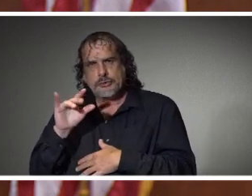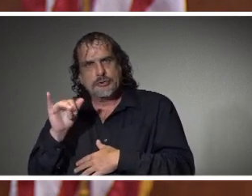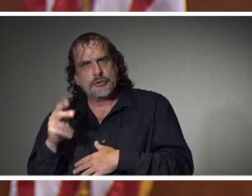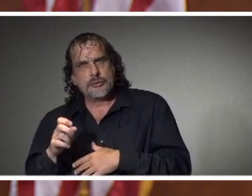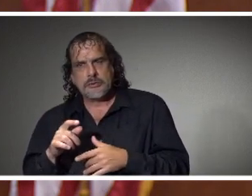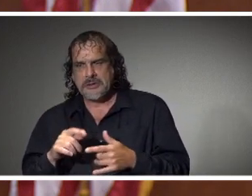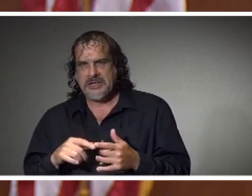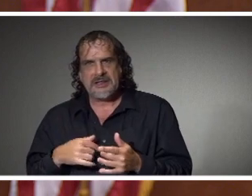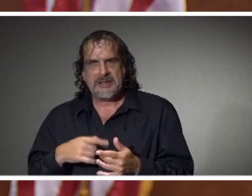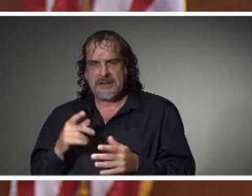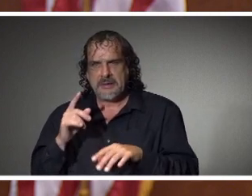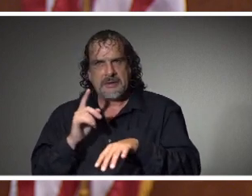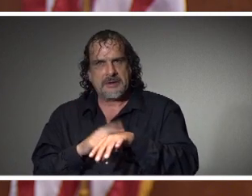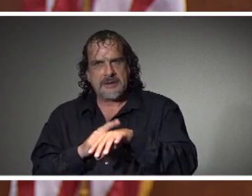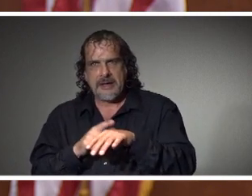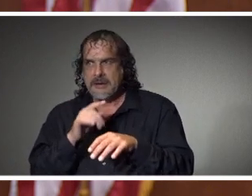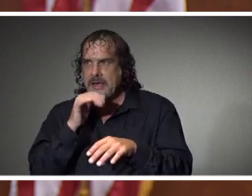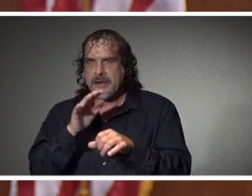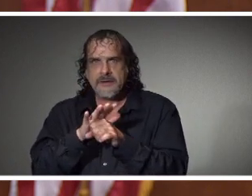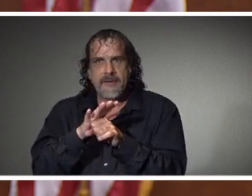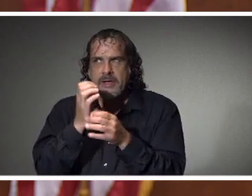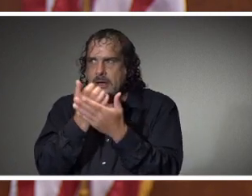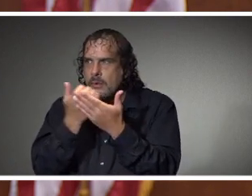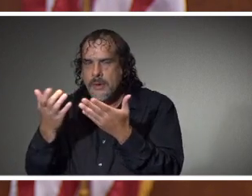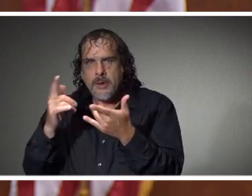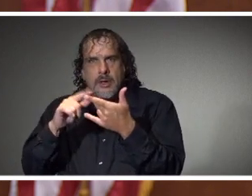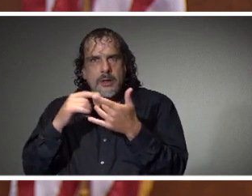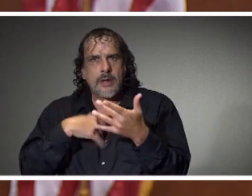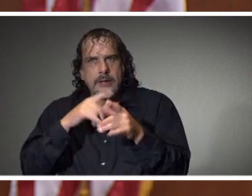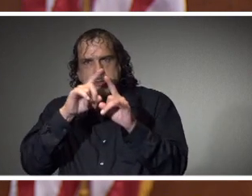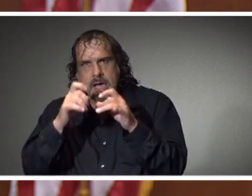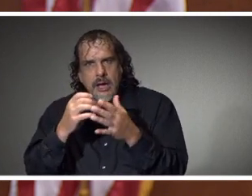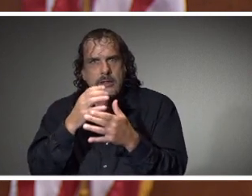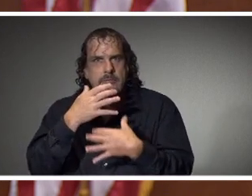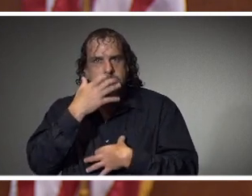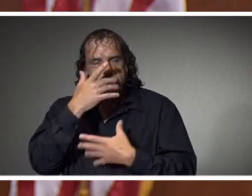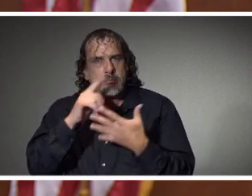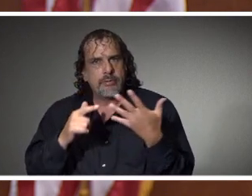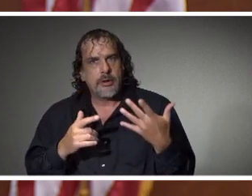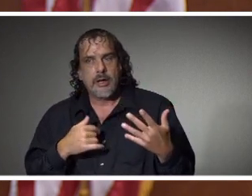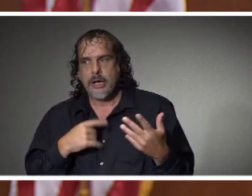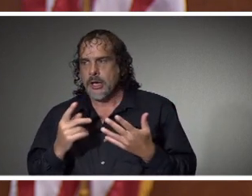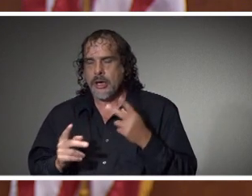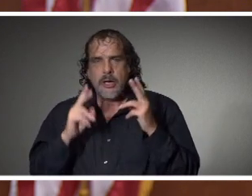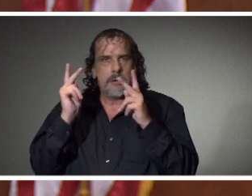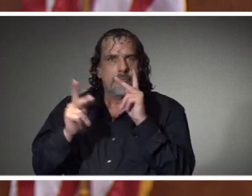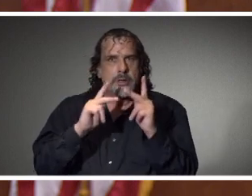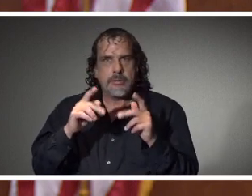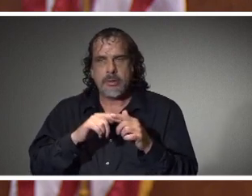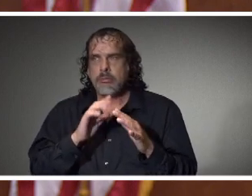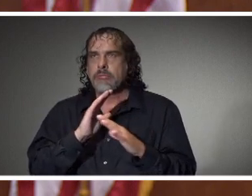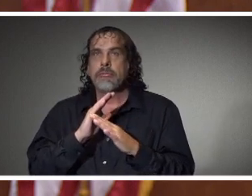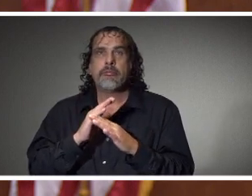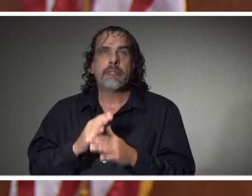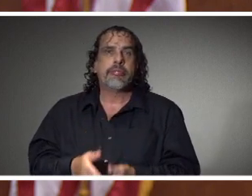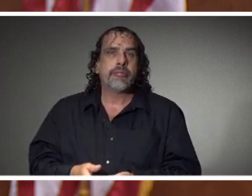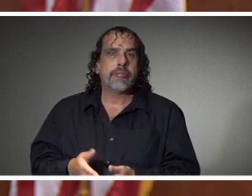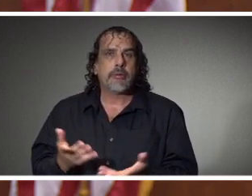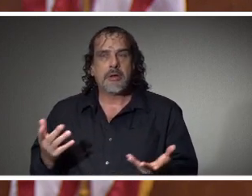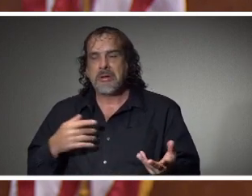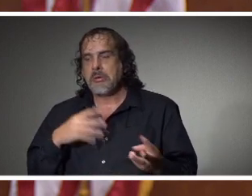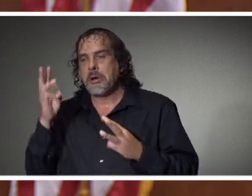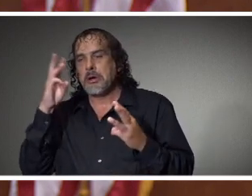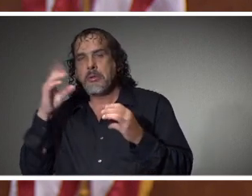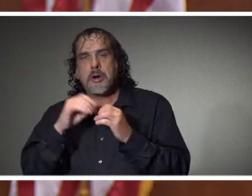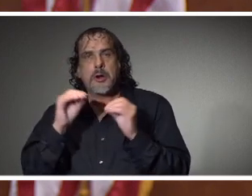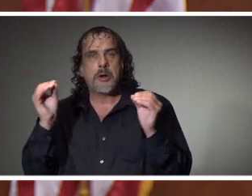lot of diversion of time and resources and conversations. A lot of people perhaps let their guard down here in